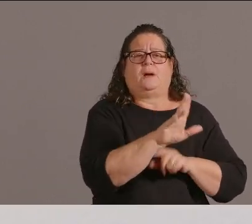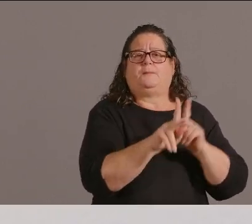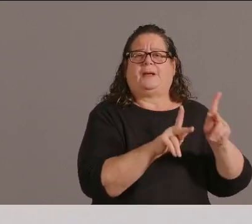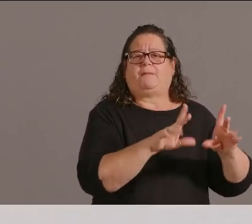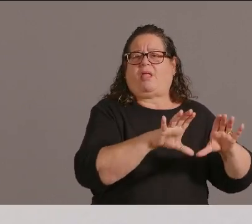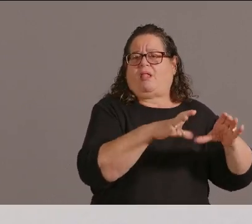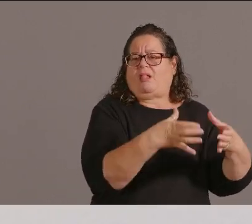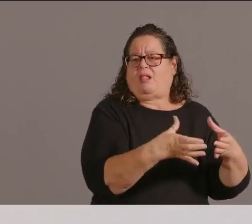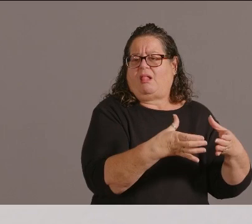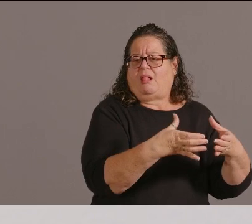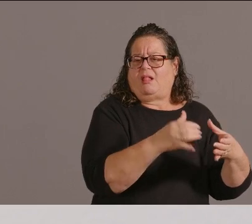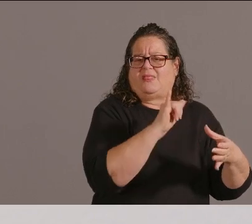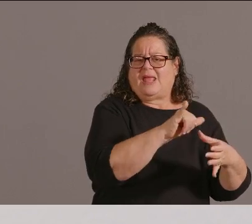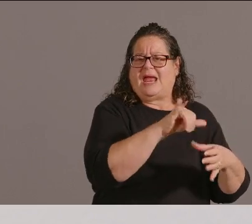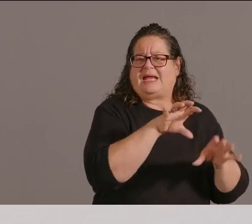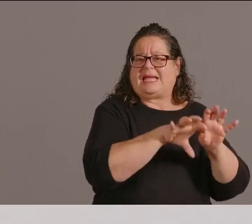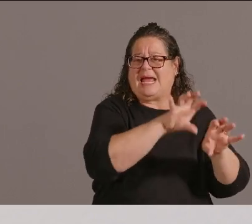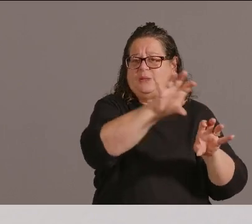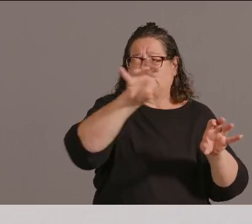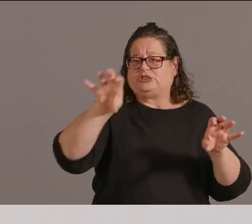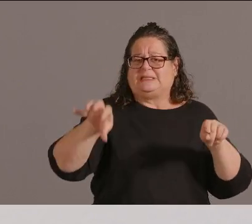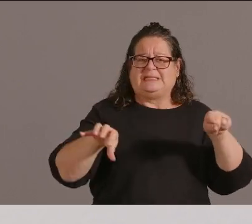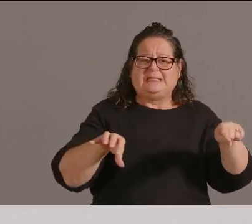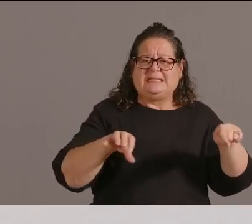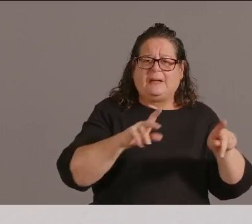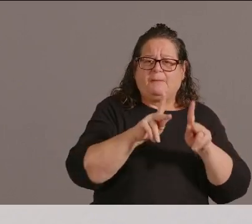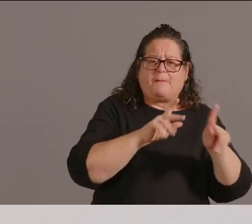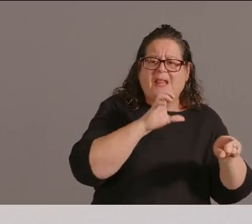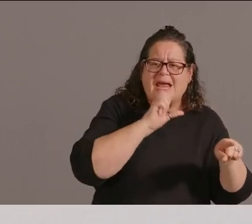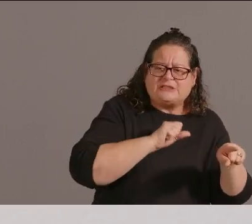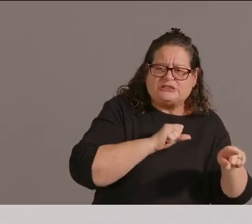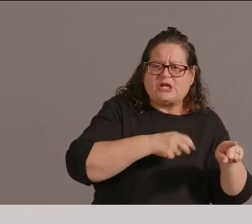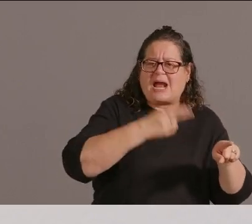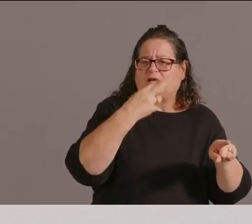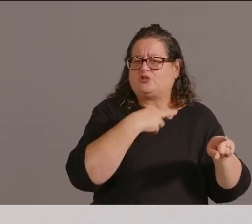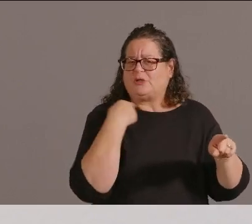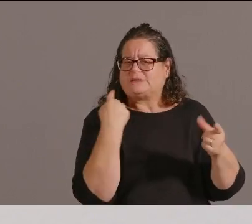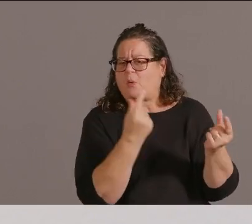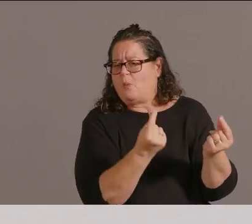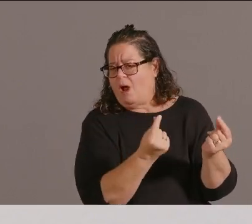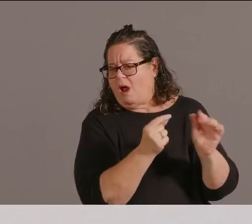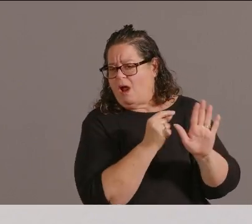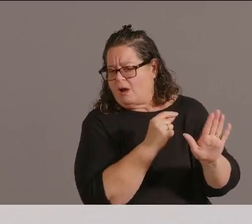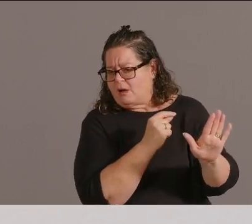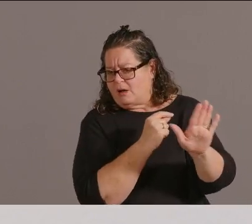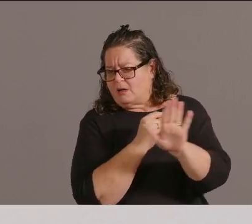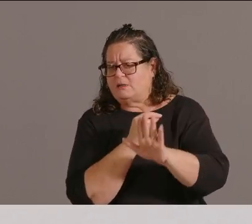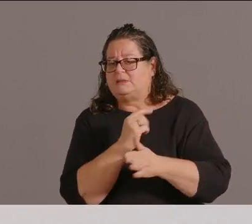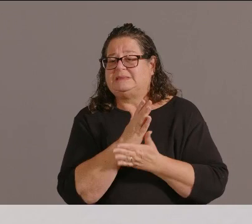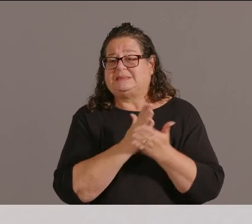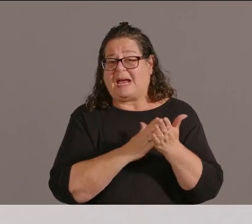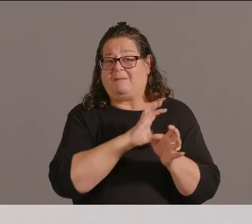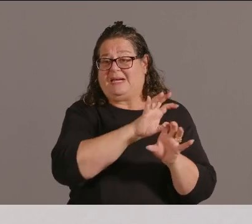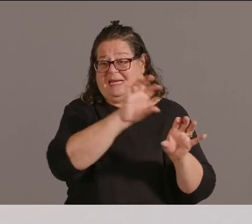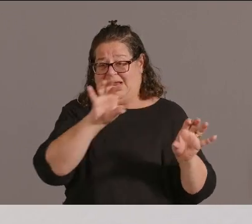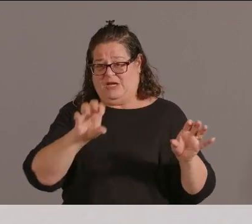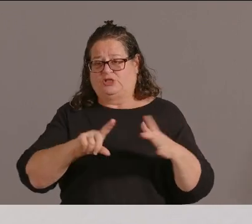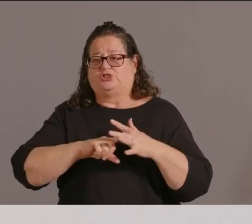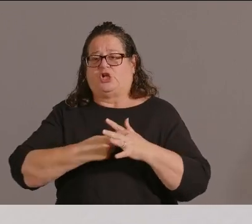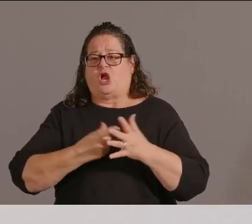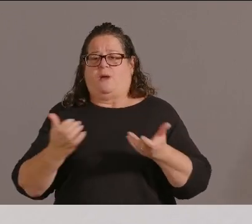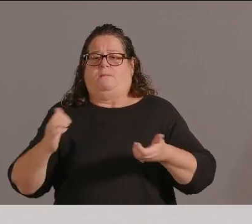population. But some of the counties early on partnered with healthcare partners, provided